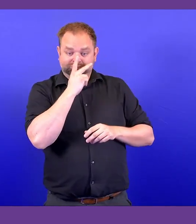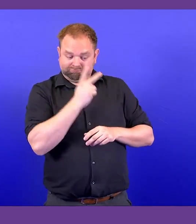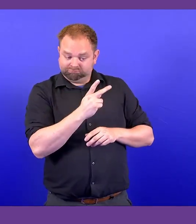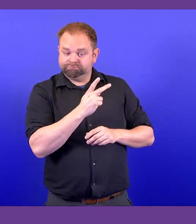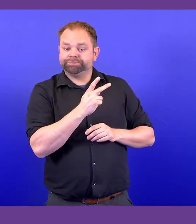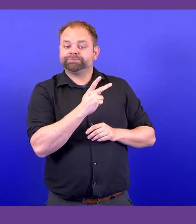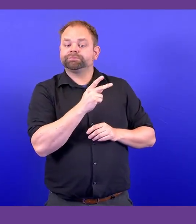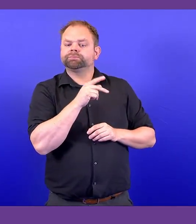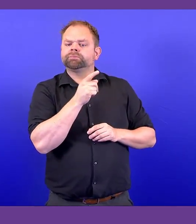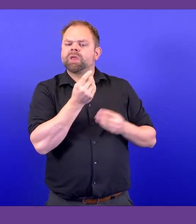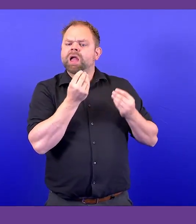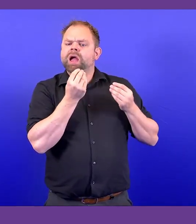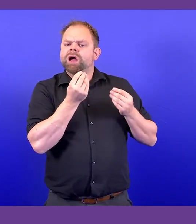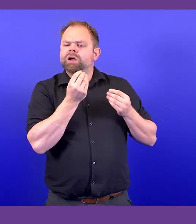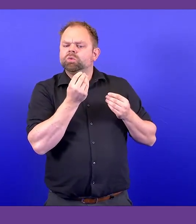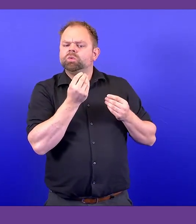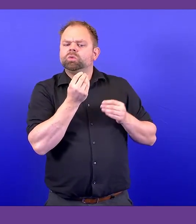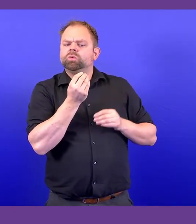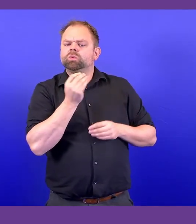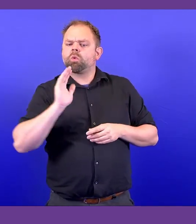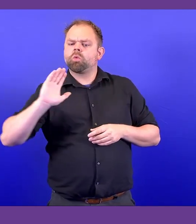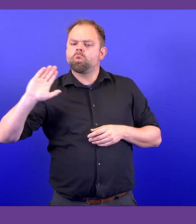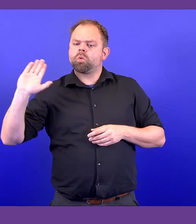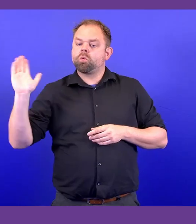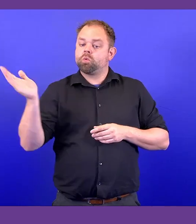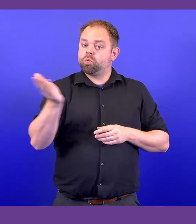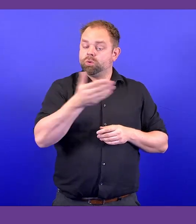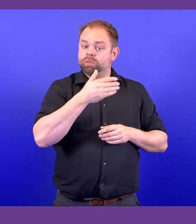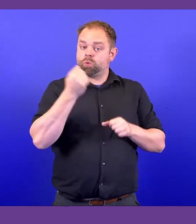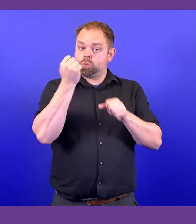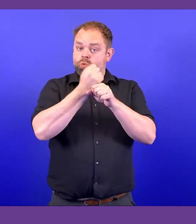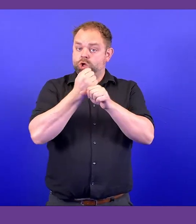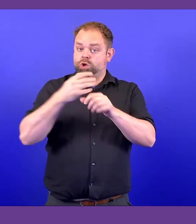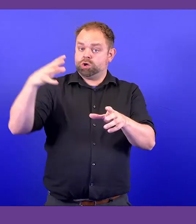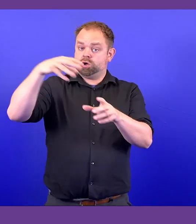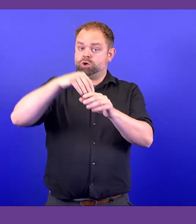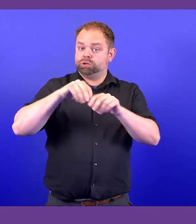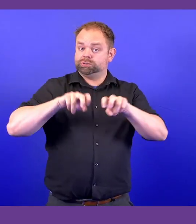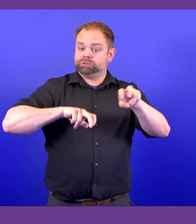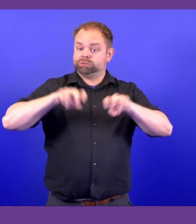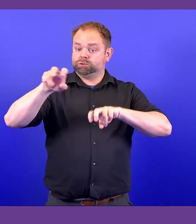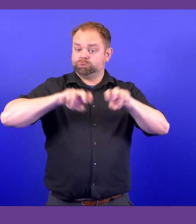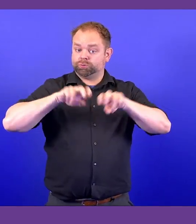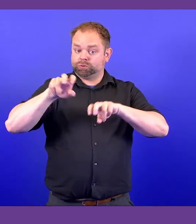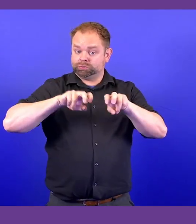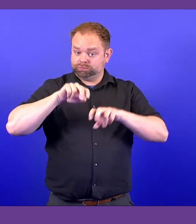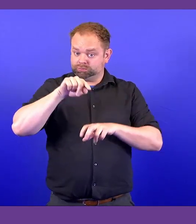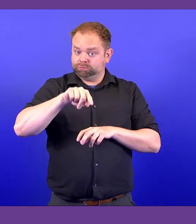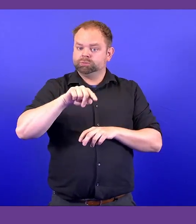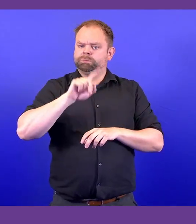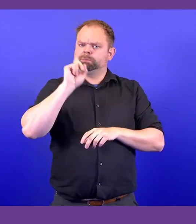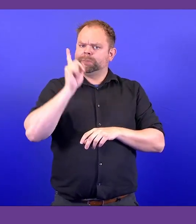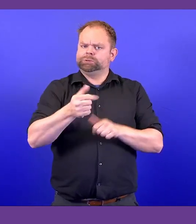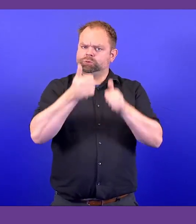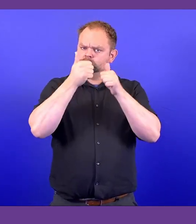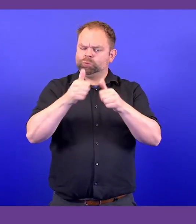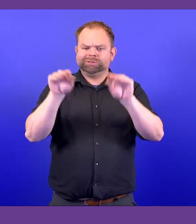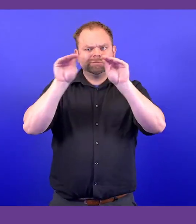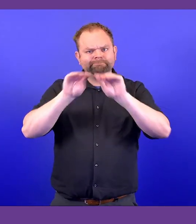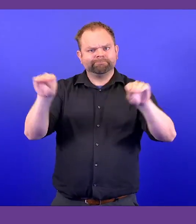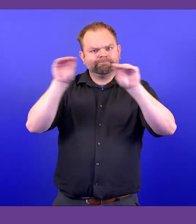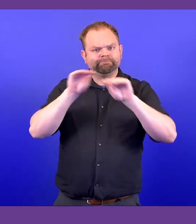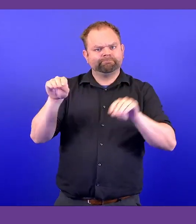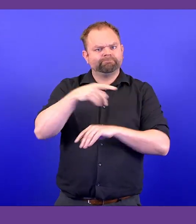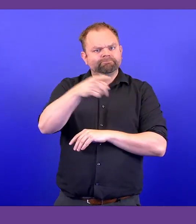disability issues, that they're aware of and understanding. I don't just mean the frontline staff, the bus driver, the guy in the ticket